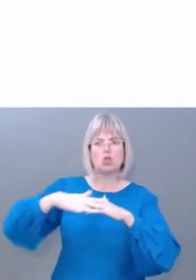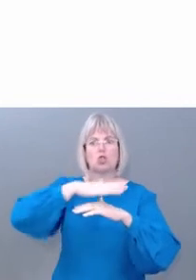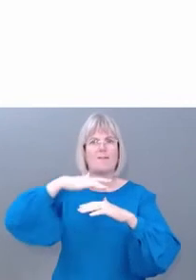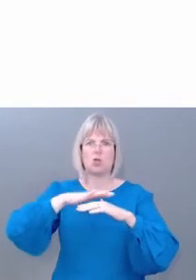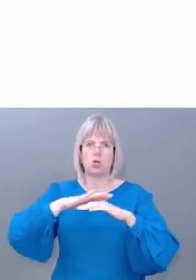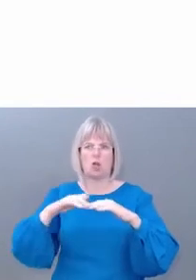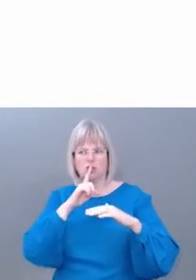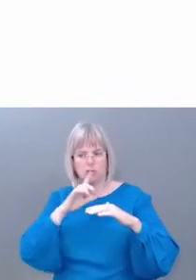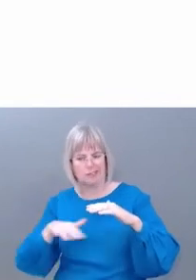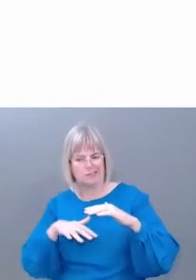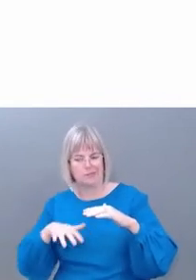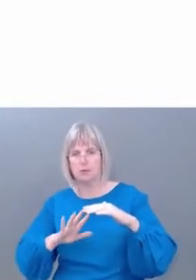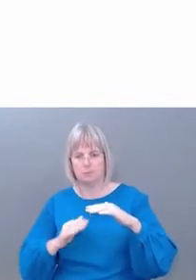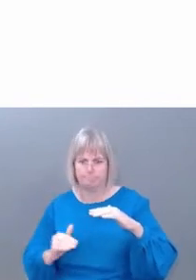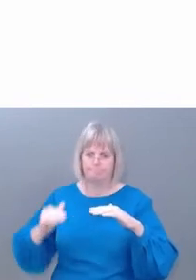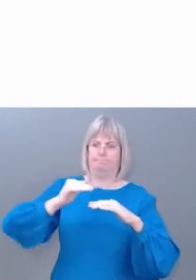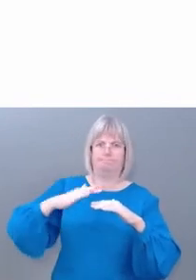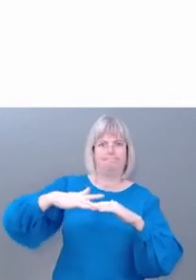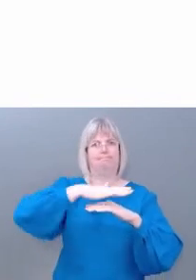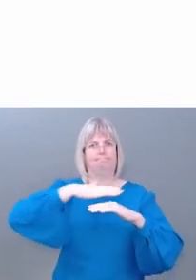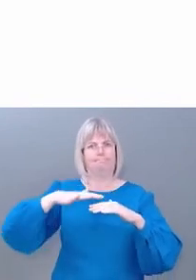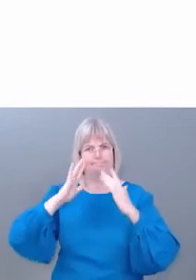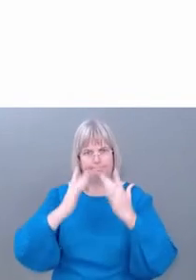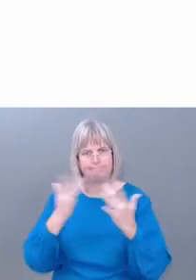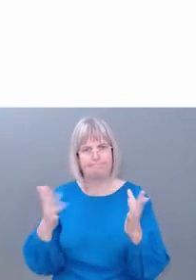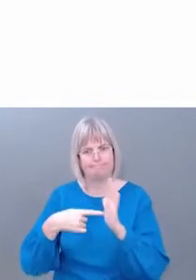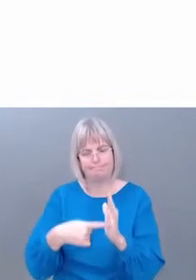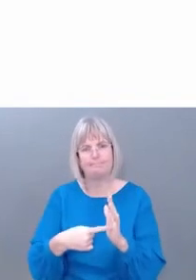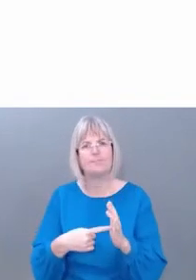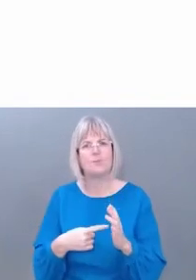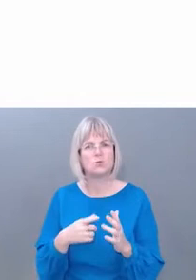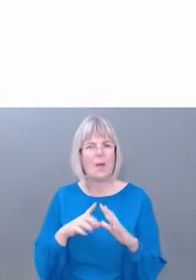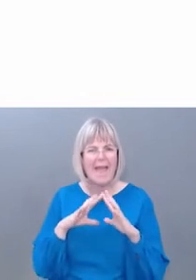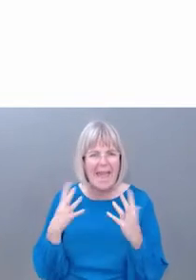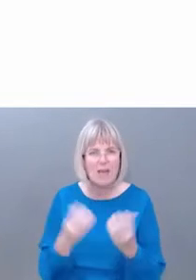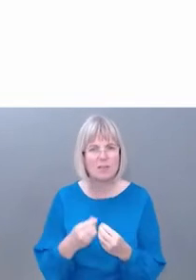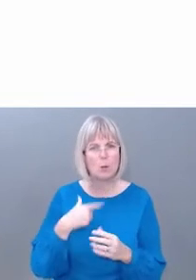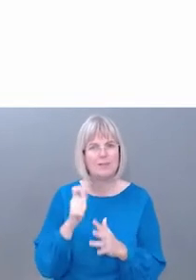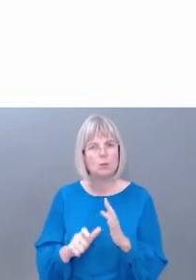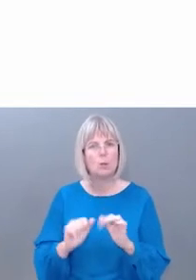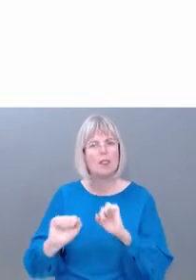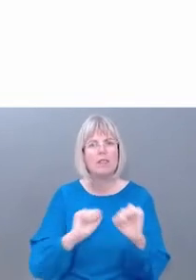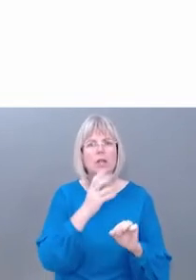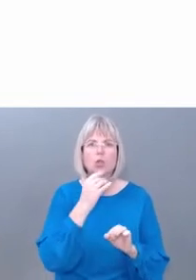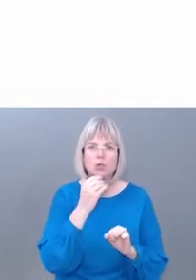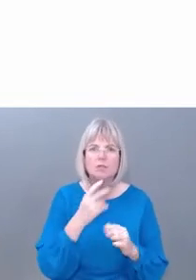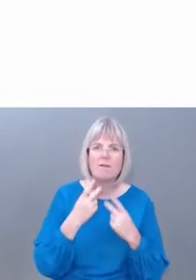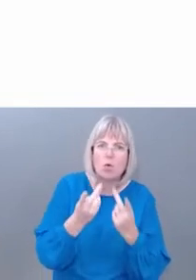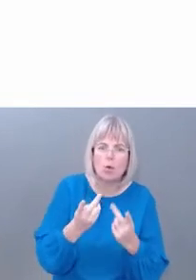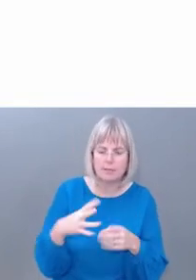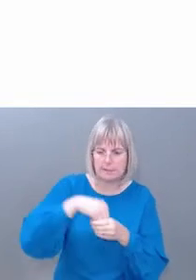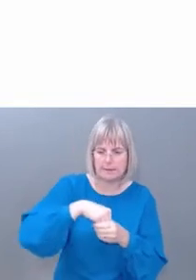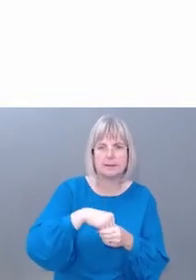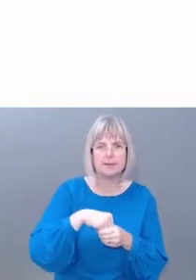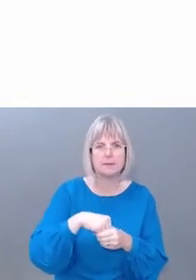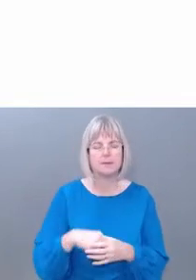and carer voices are at the heart of everything we do. In everything we do, we are trying to disrupt the